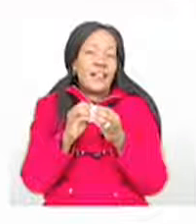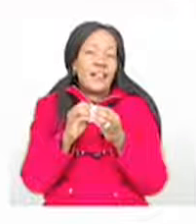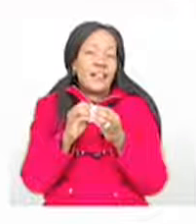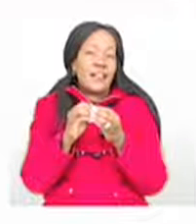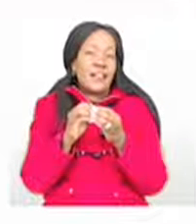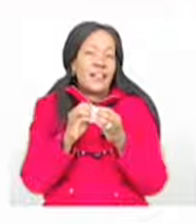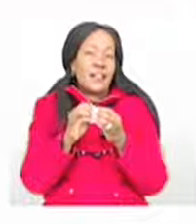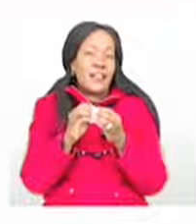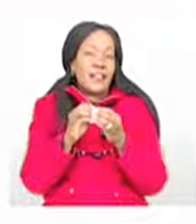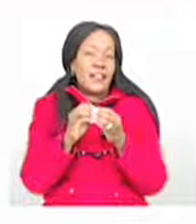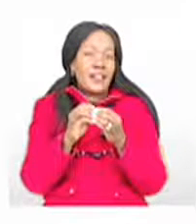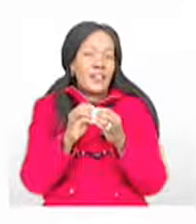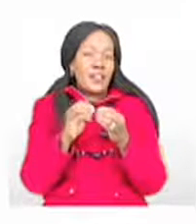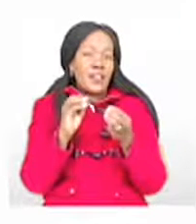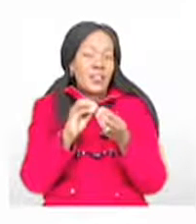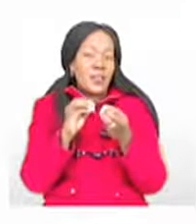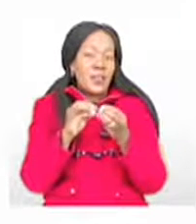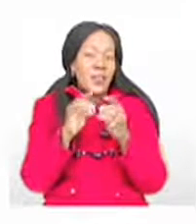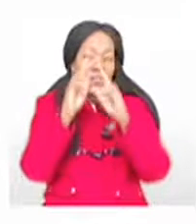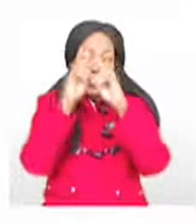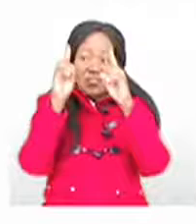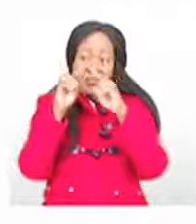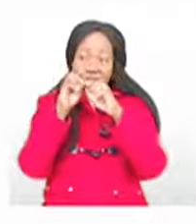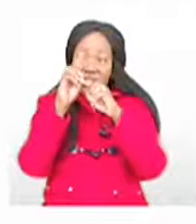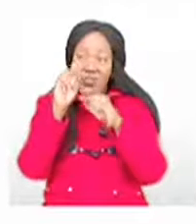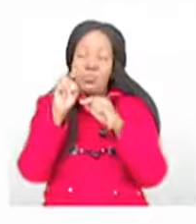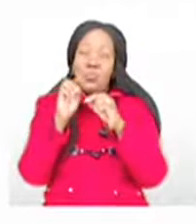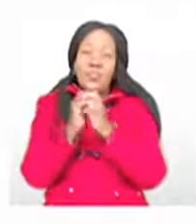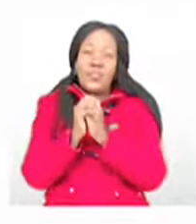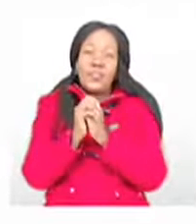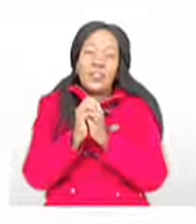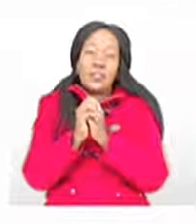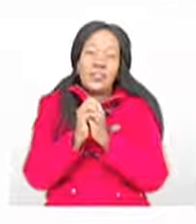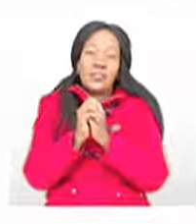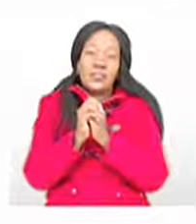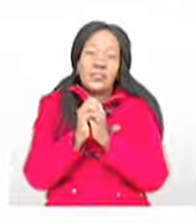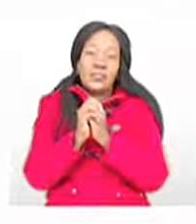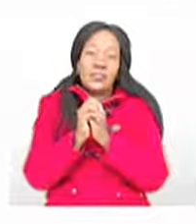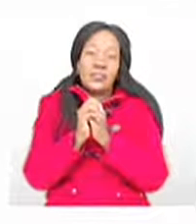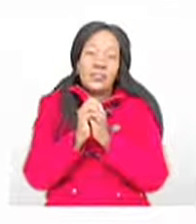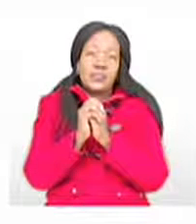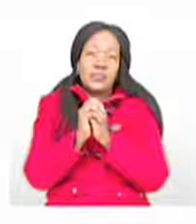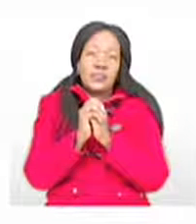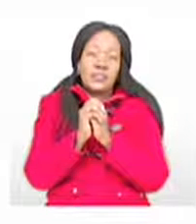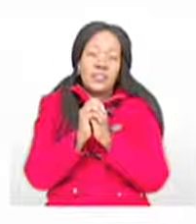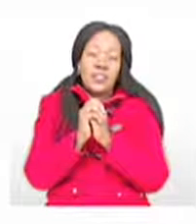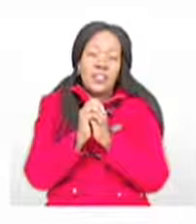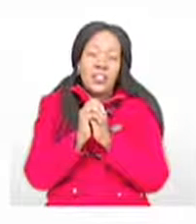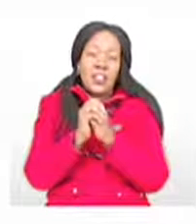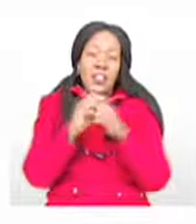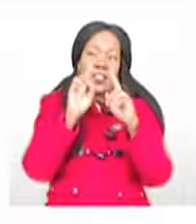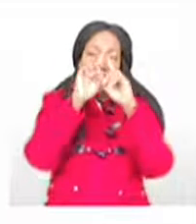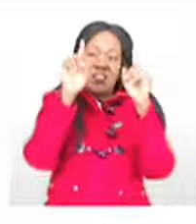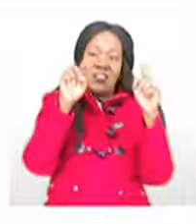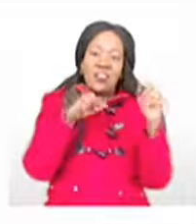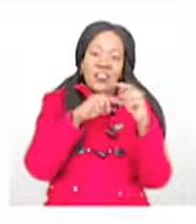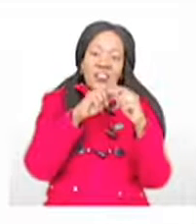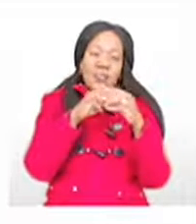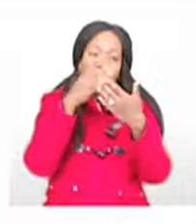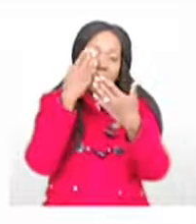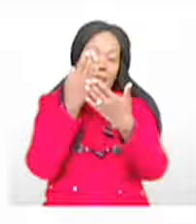to that picture in the block. Now let's hunt again for picture number